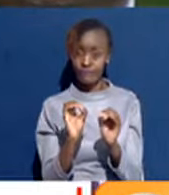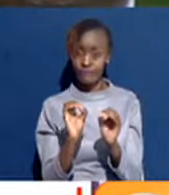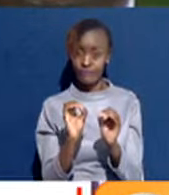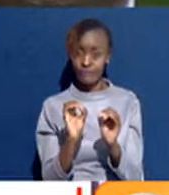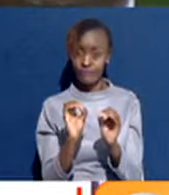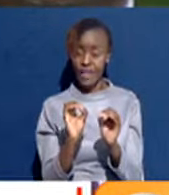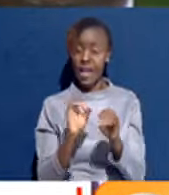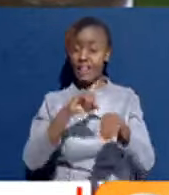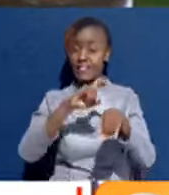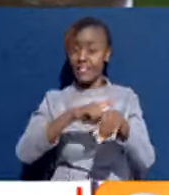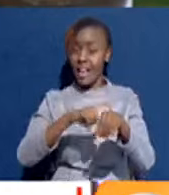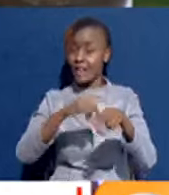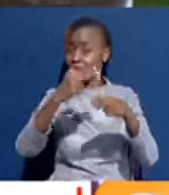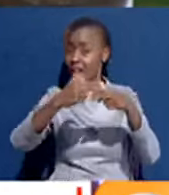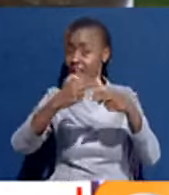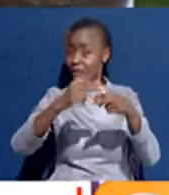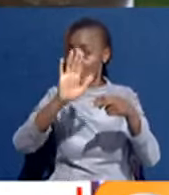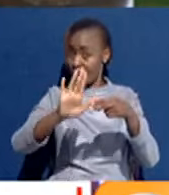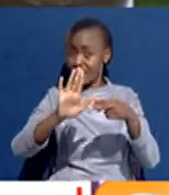published, as scheduled,